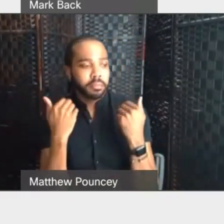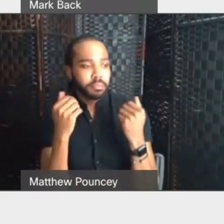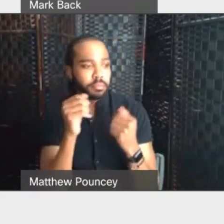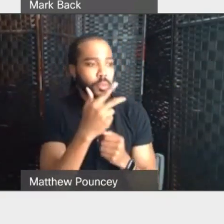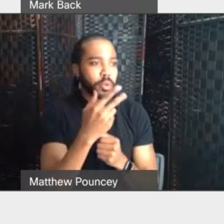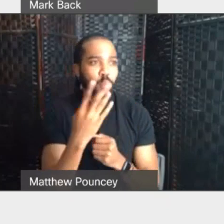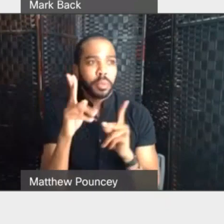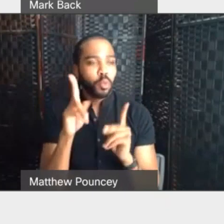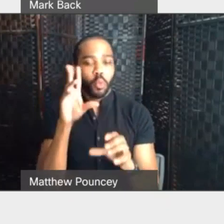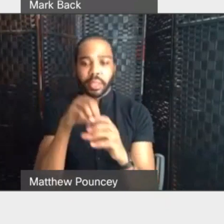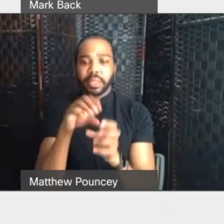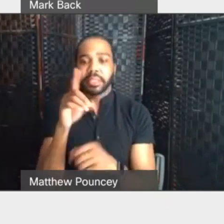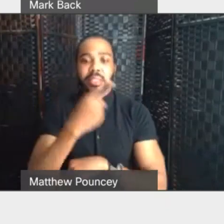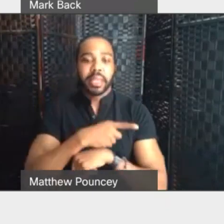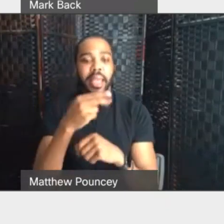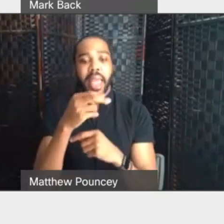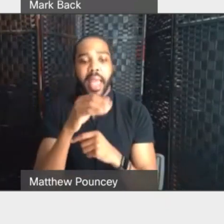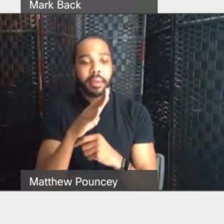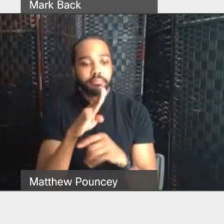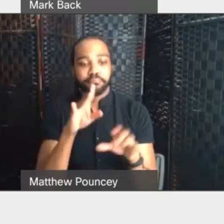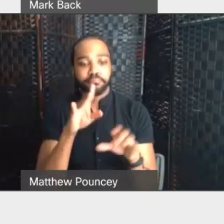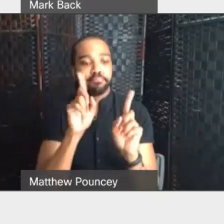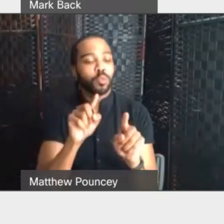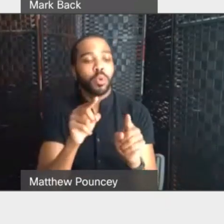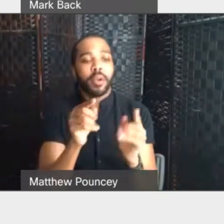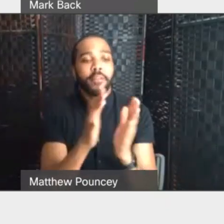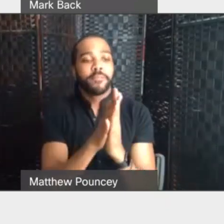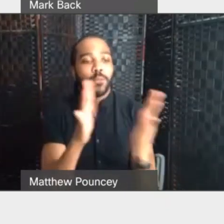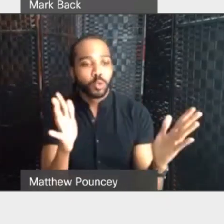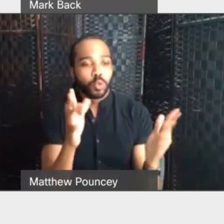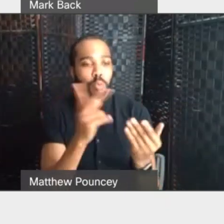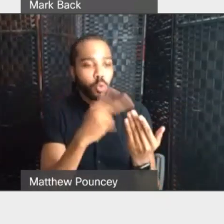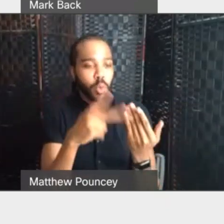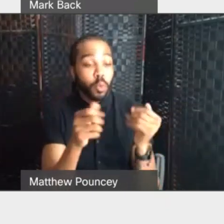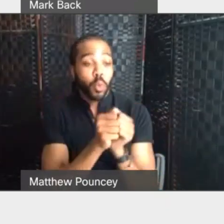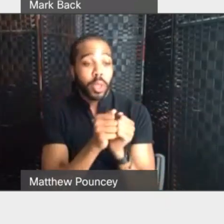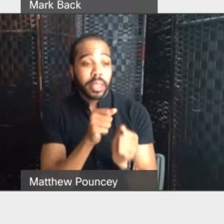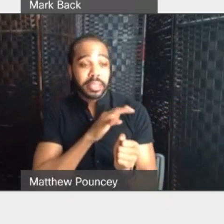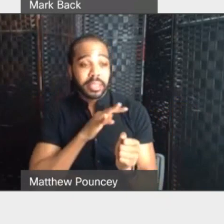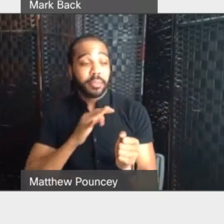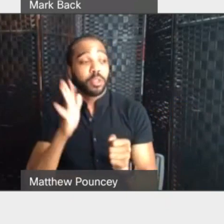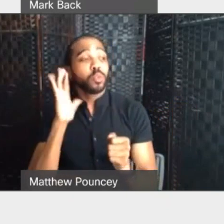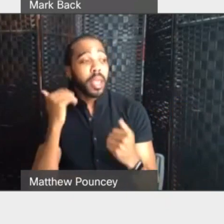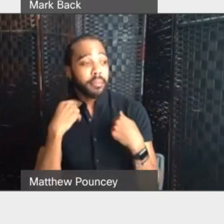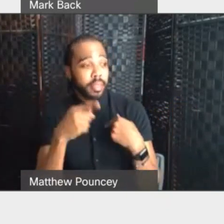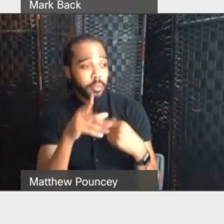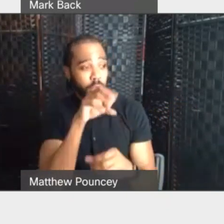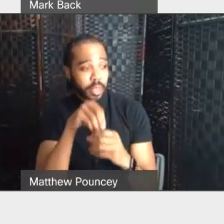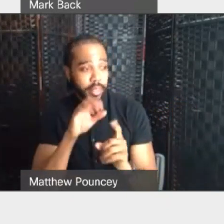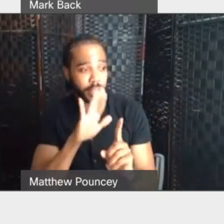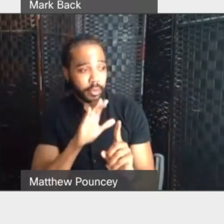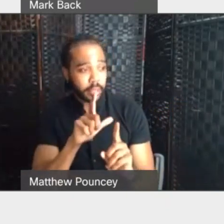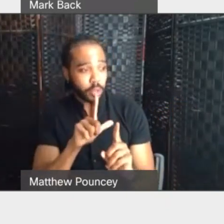in day hab attend a virtual program with a staff that used to have them on their caseload pre-pandemic,